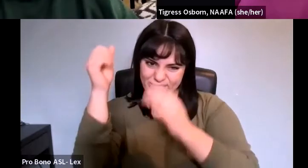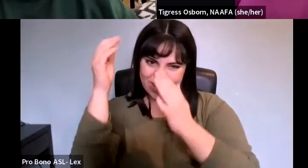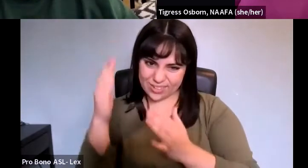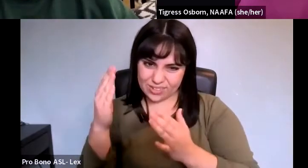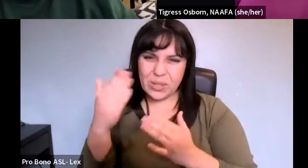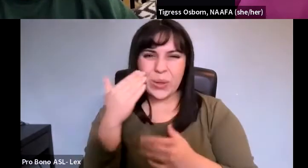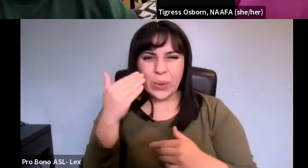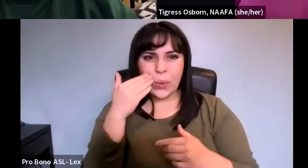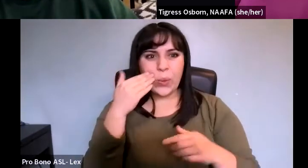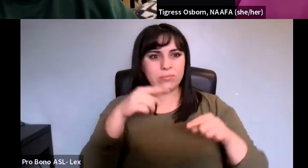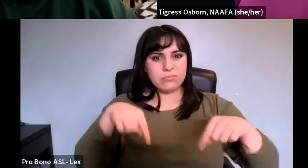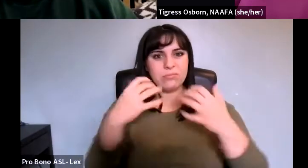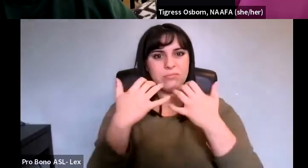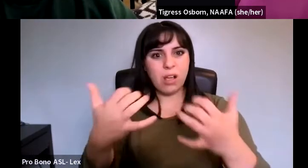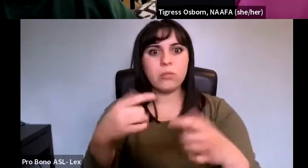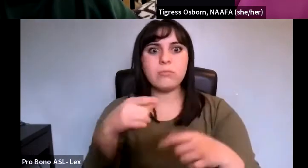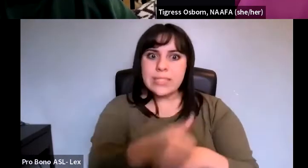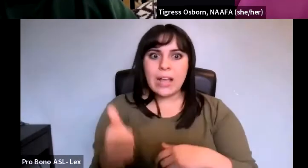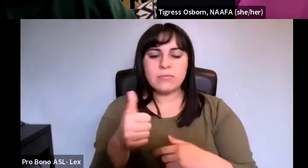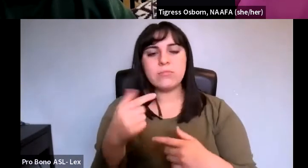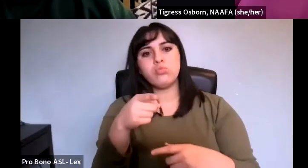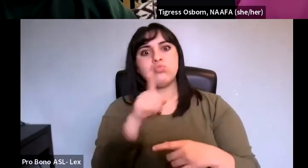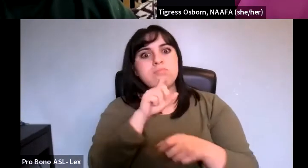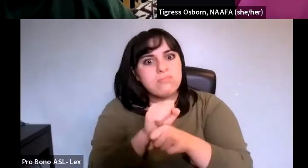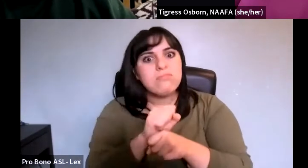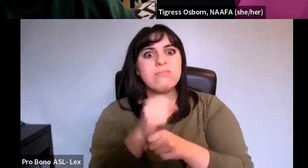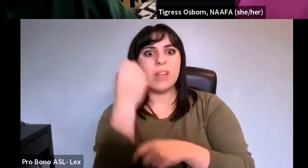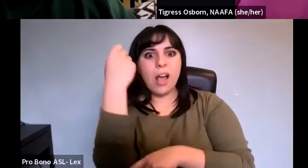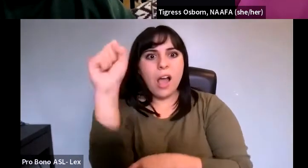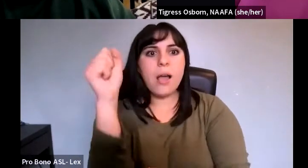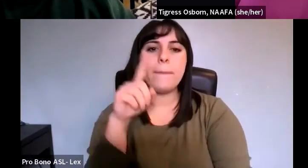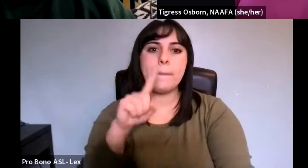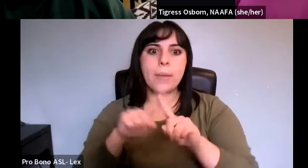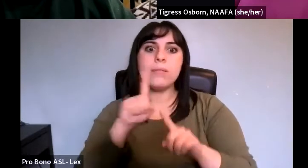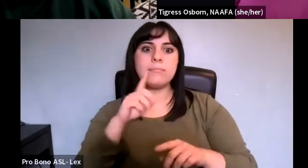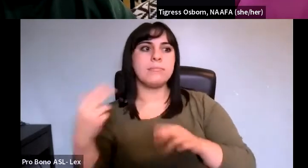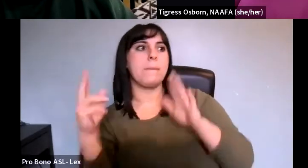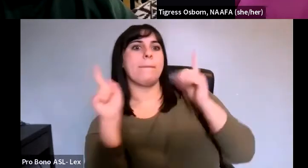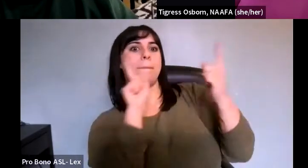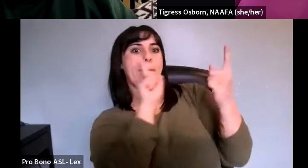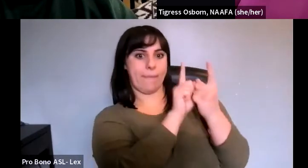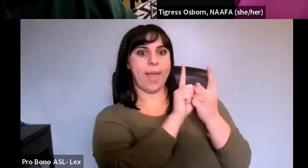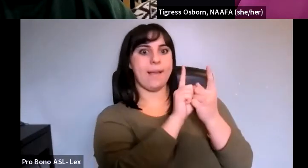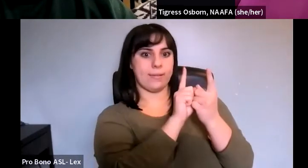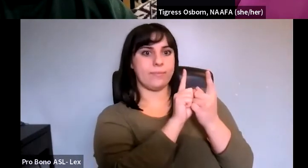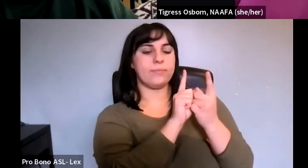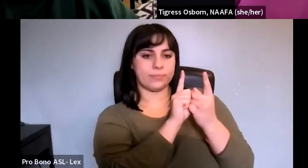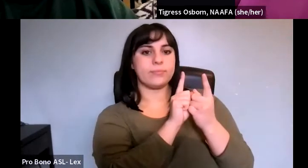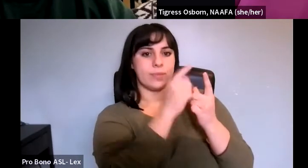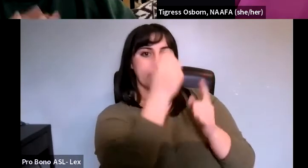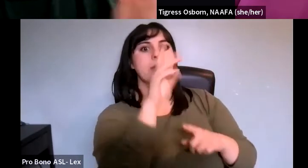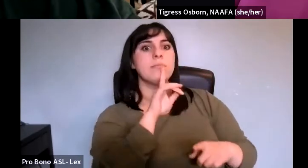activists. But I met a proper activist in Denmark called Andrea, and